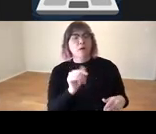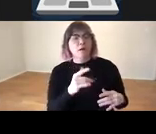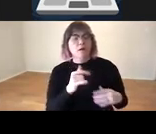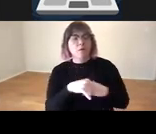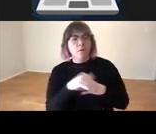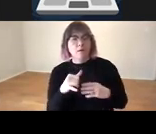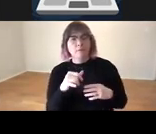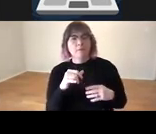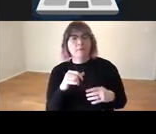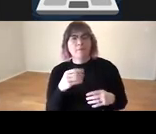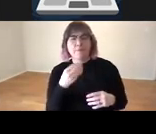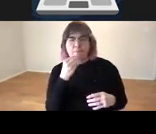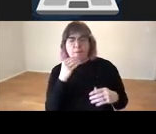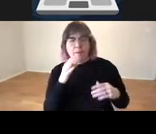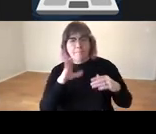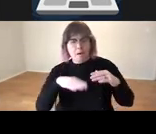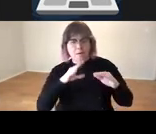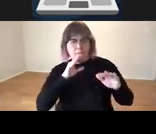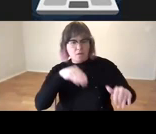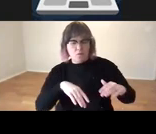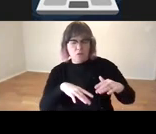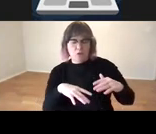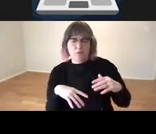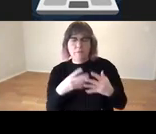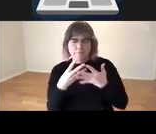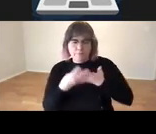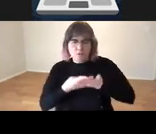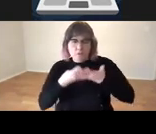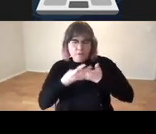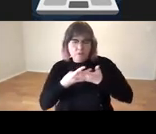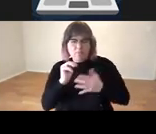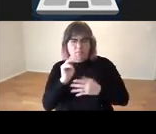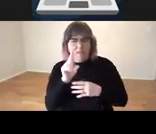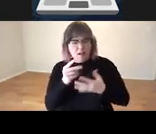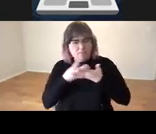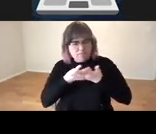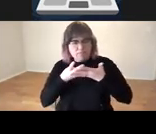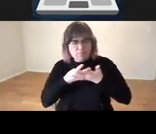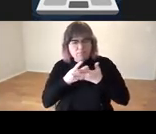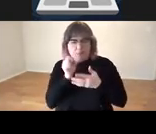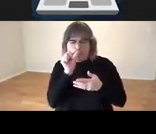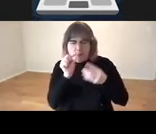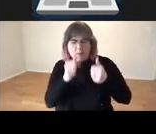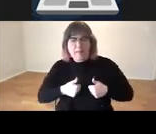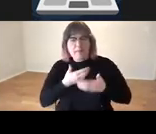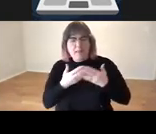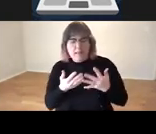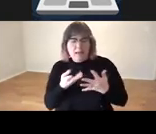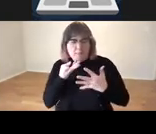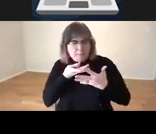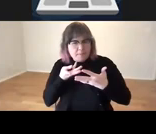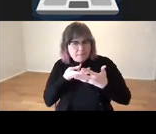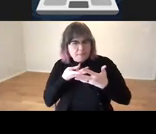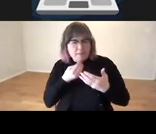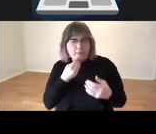benthic feeders. So they feed at the very bottom of the ocean, and they filter feed mud essentially to get the tiny organisms that are living in the sediment.